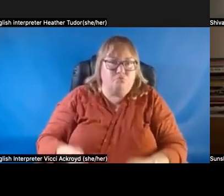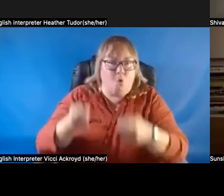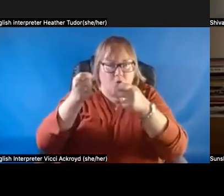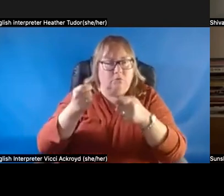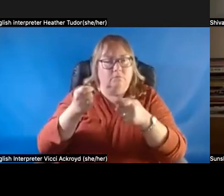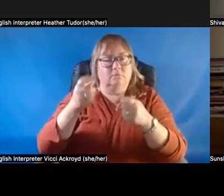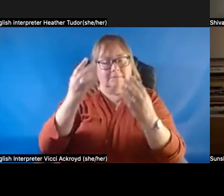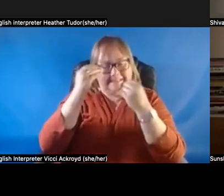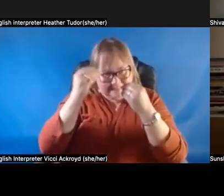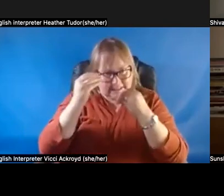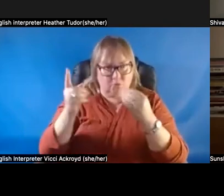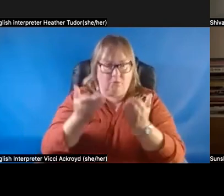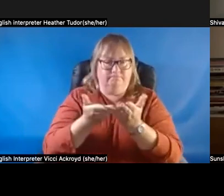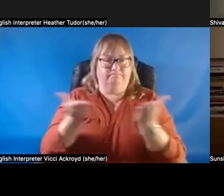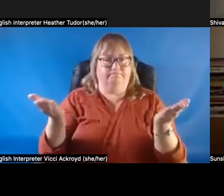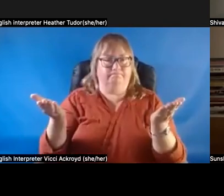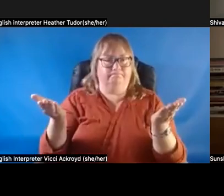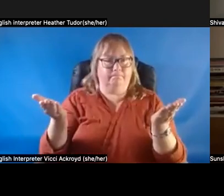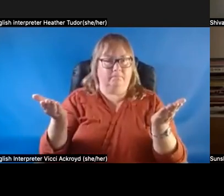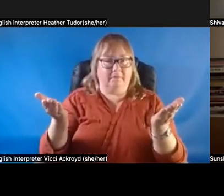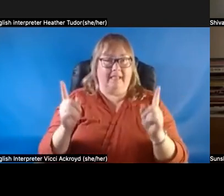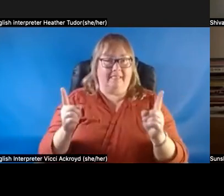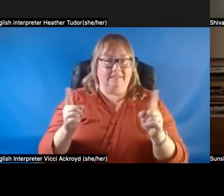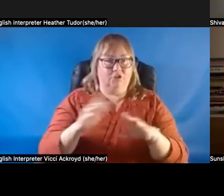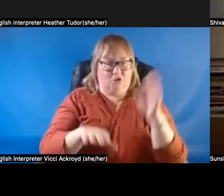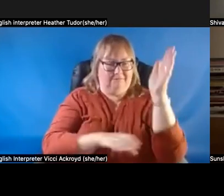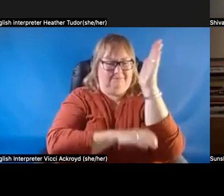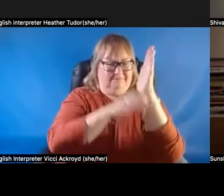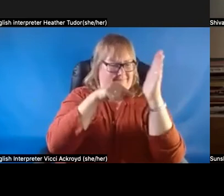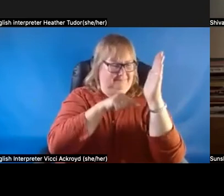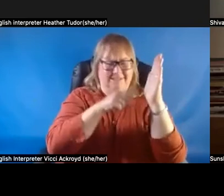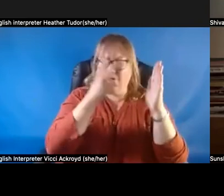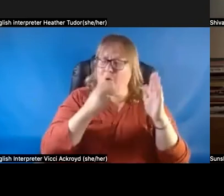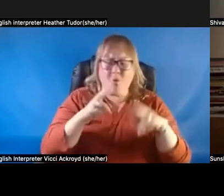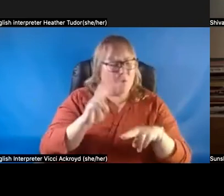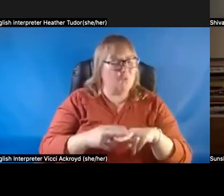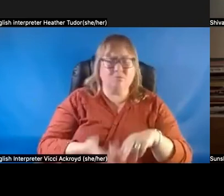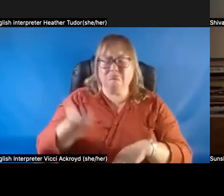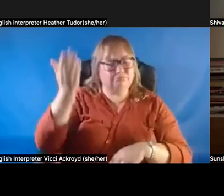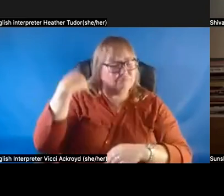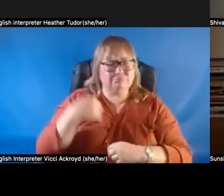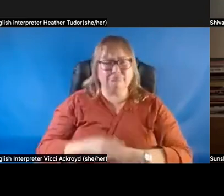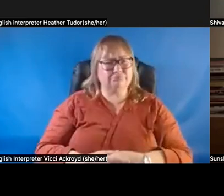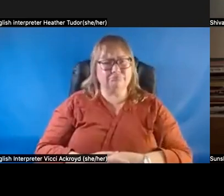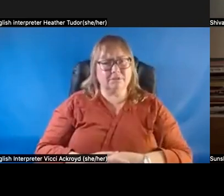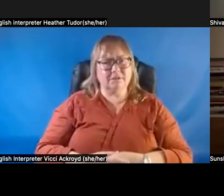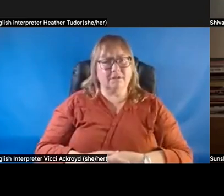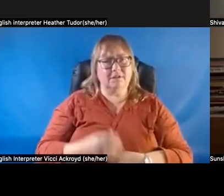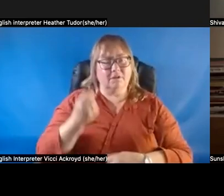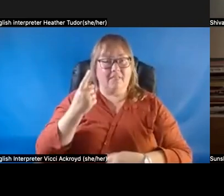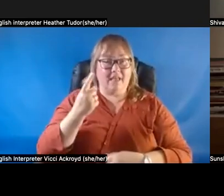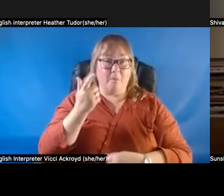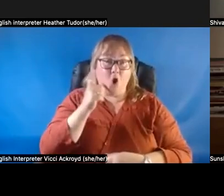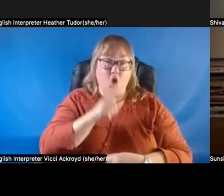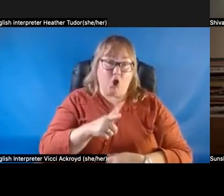and not even think about something that's such an outdated system. And I just think I'm quite like lucky in that way of